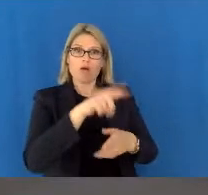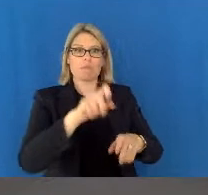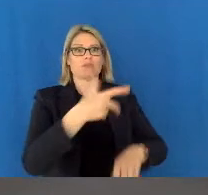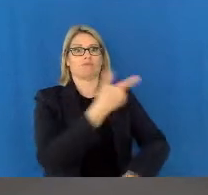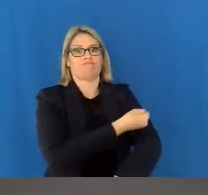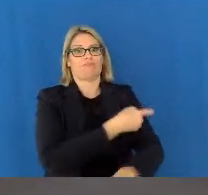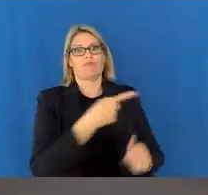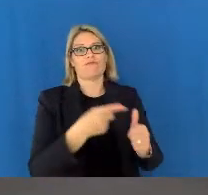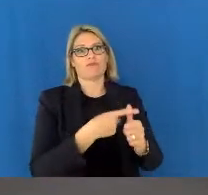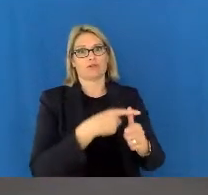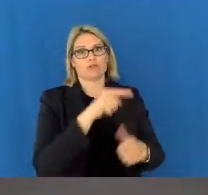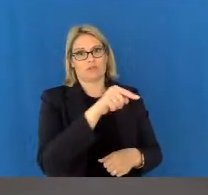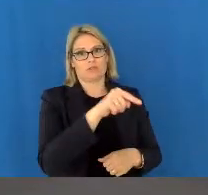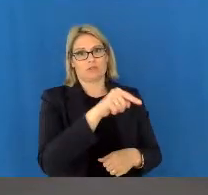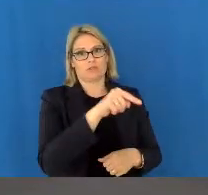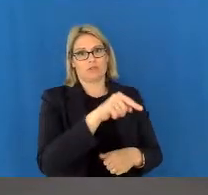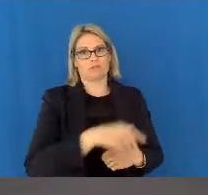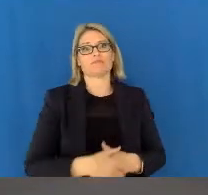Exactly.